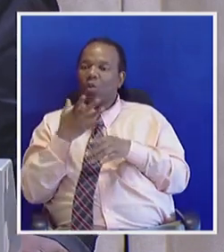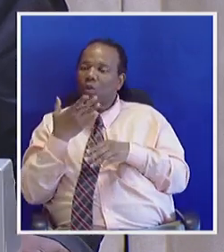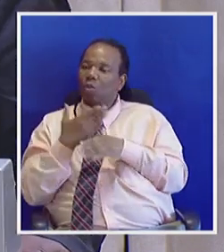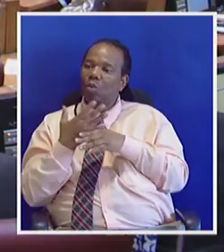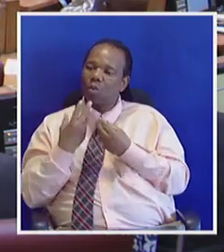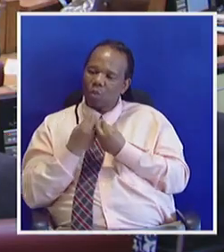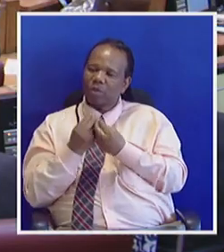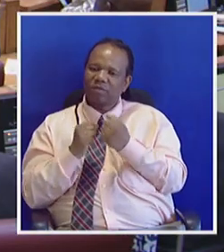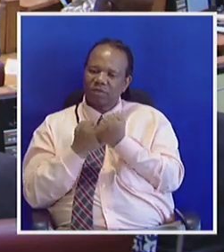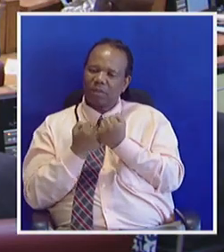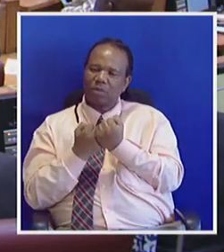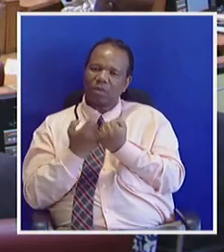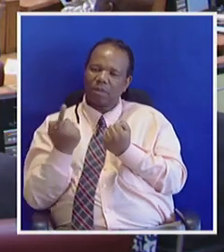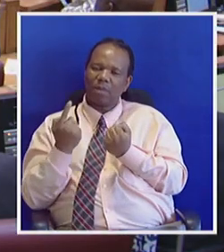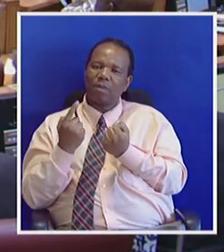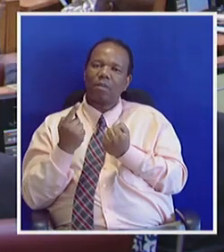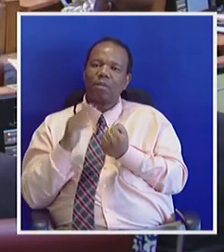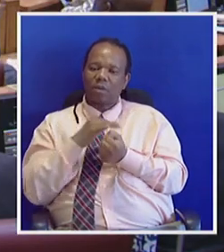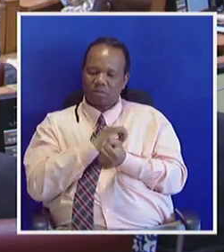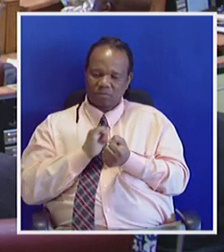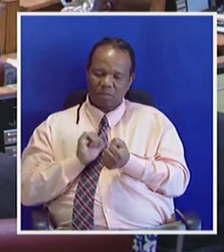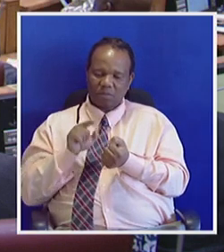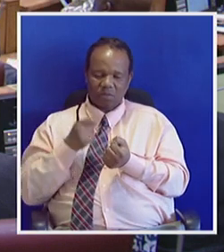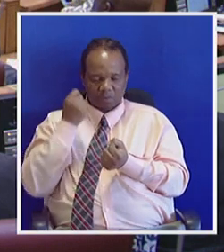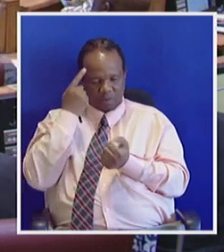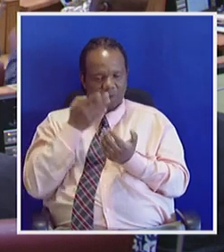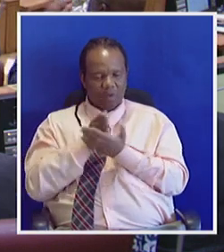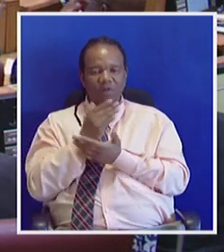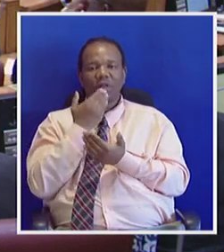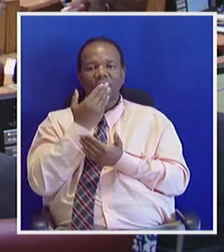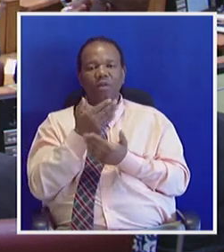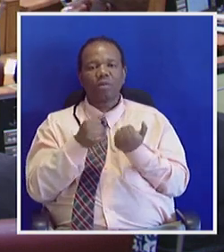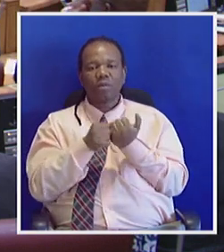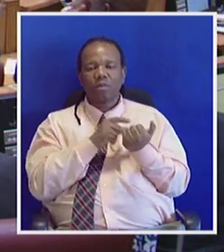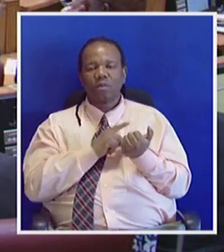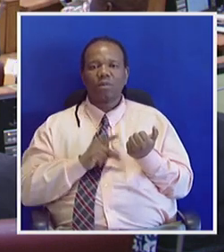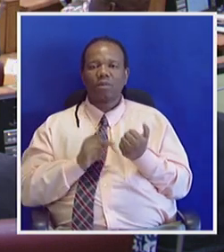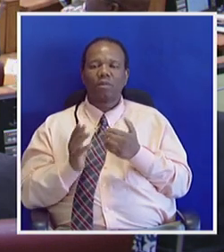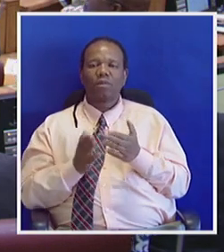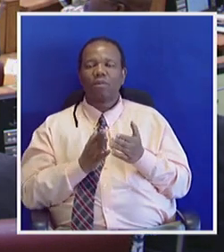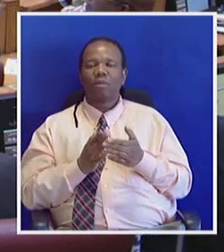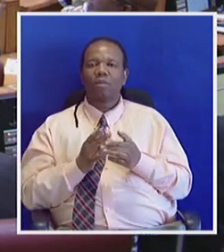leboha. Deputy President, honorable members, we have been joined